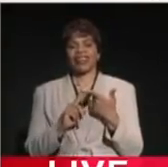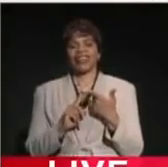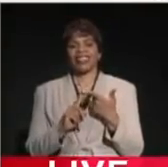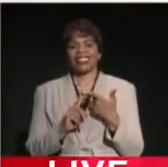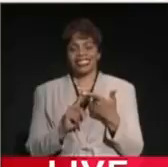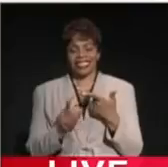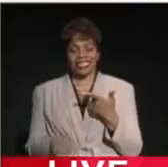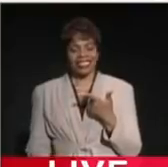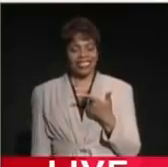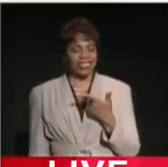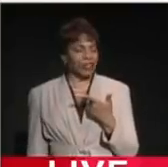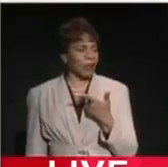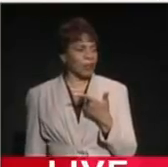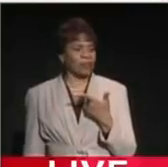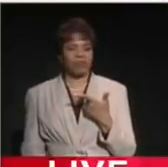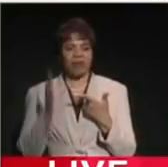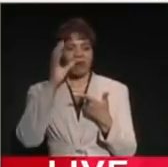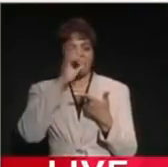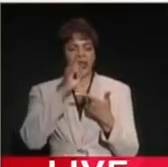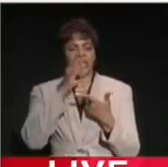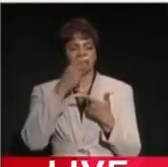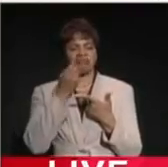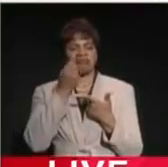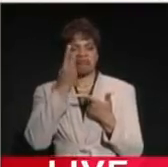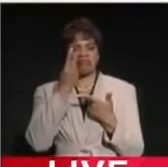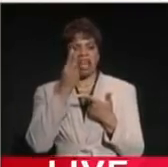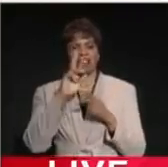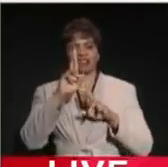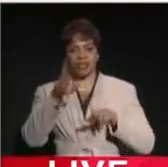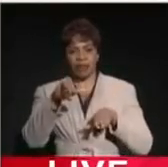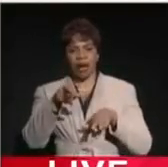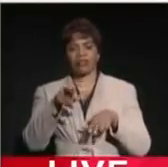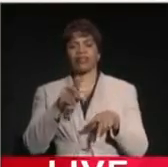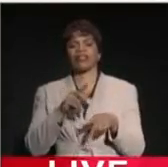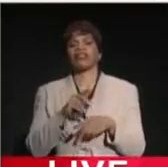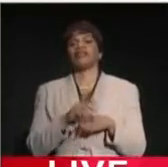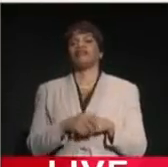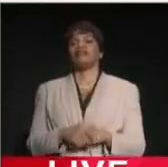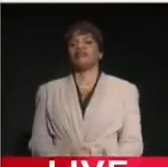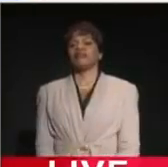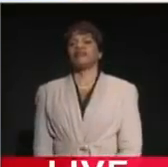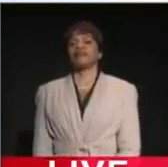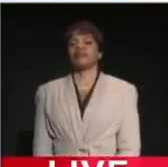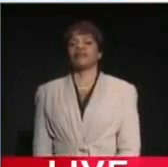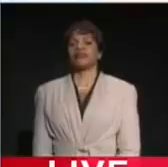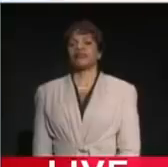fan. Oh, I love New Jersey? It has quickly, to be. Quickly, why?